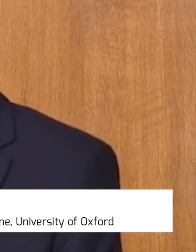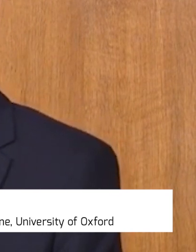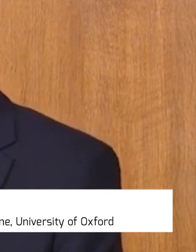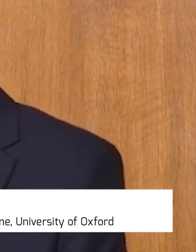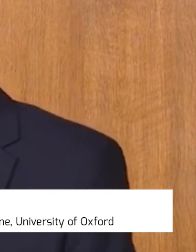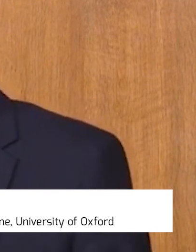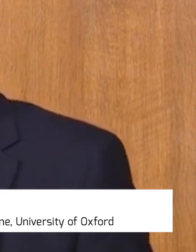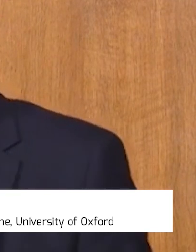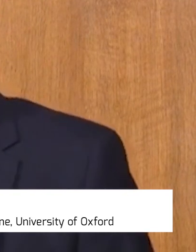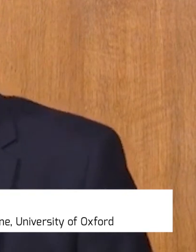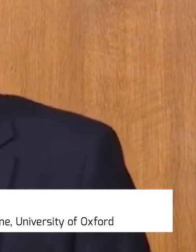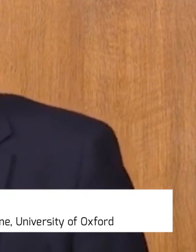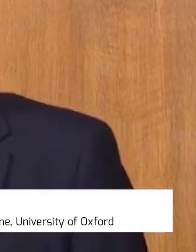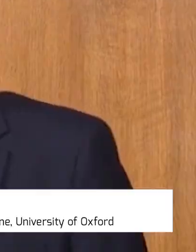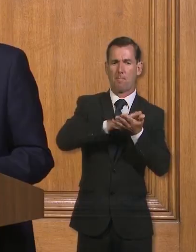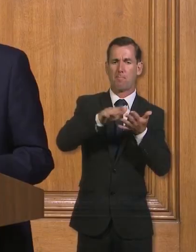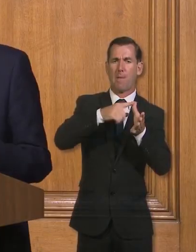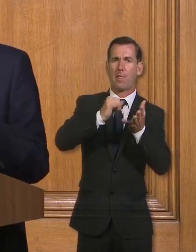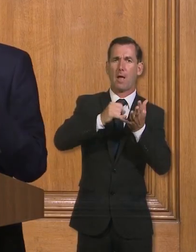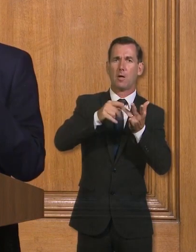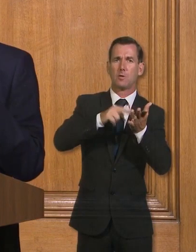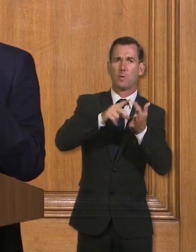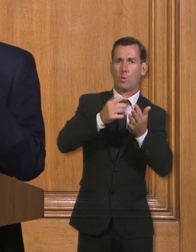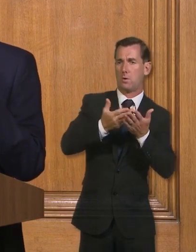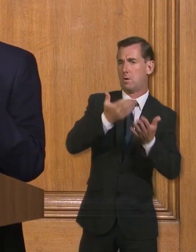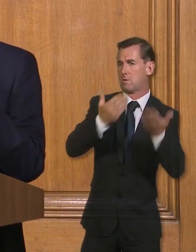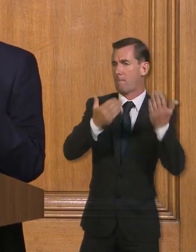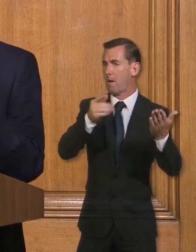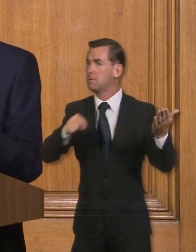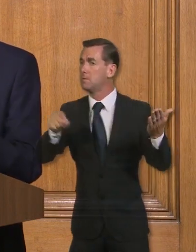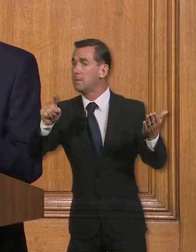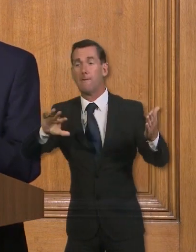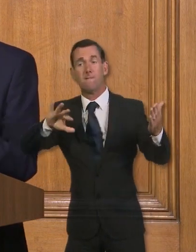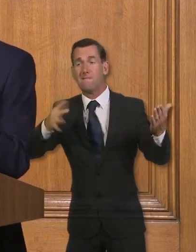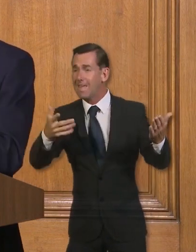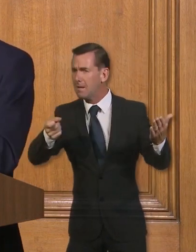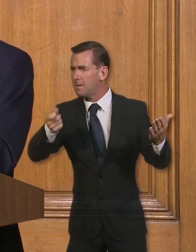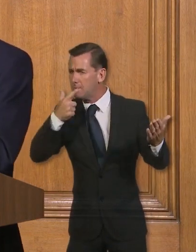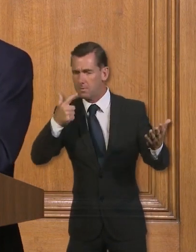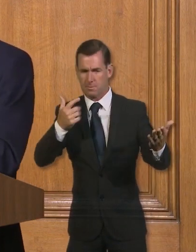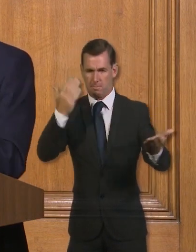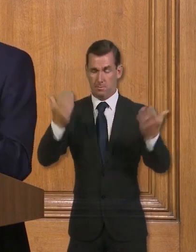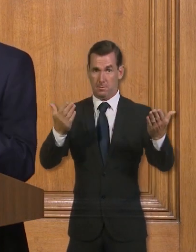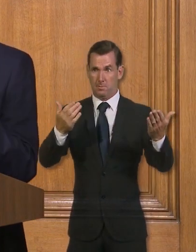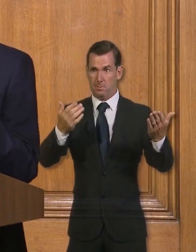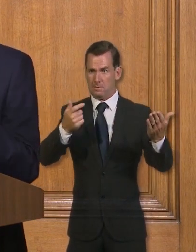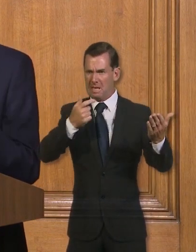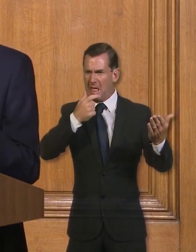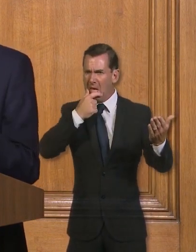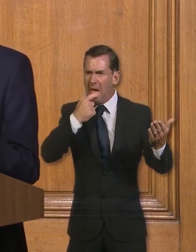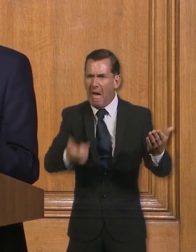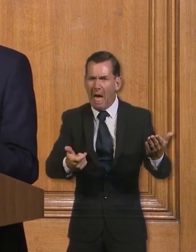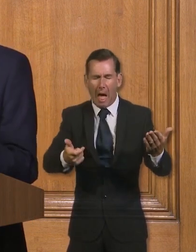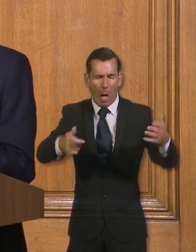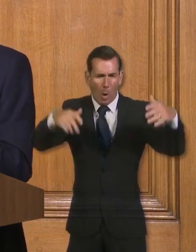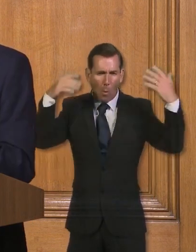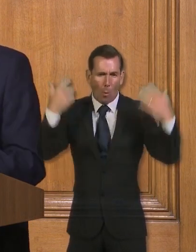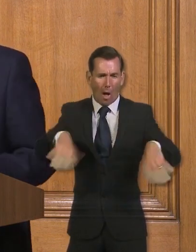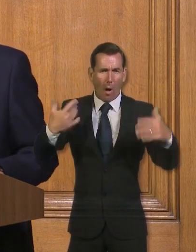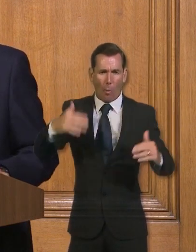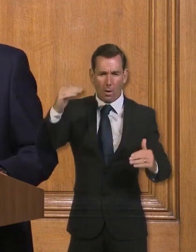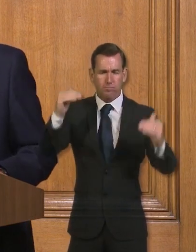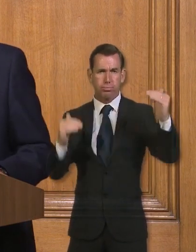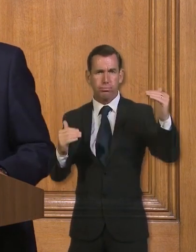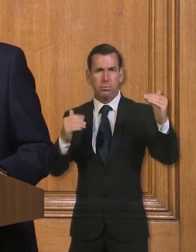really quite remarkable. So we've looked at different treatment groups, and the drug has a different treatment effect in